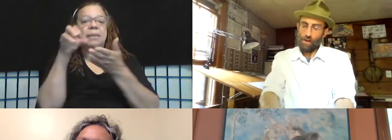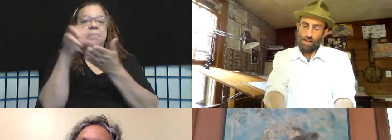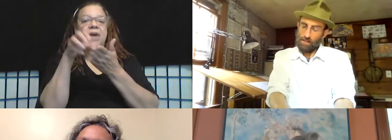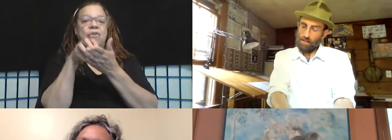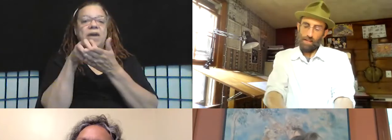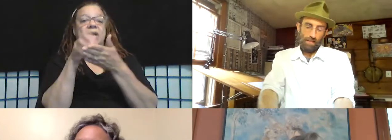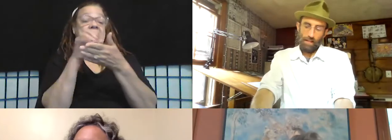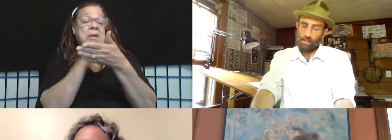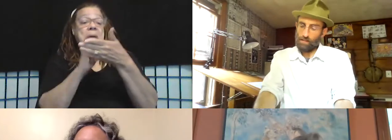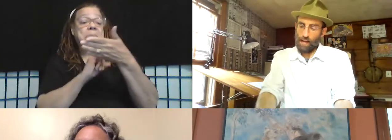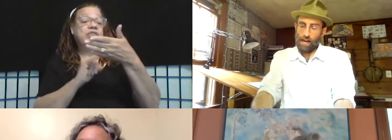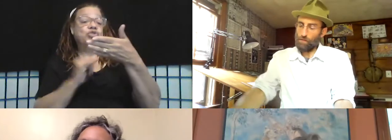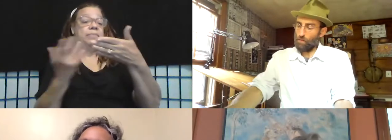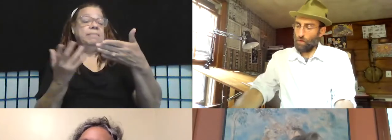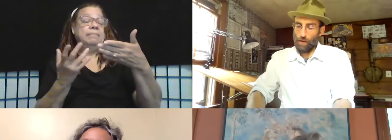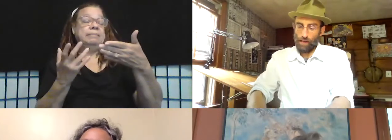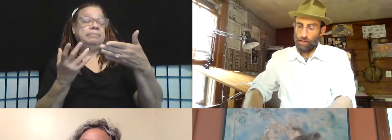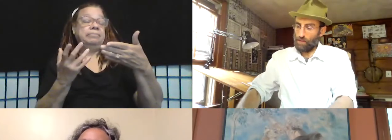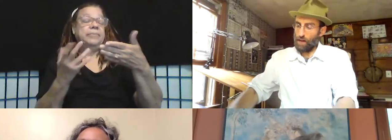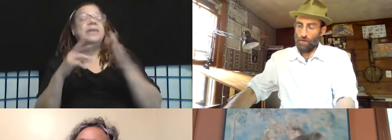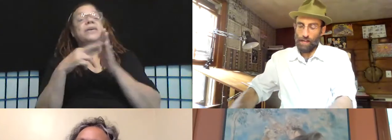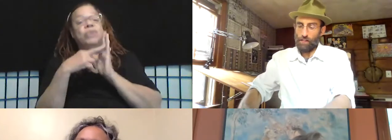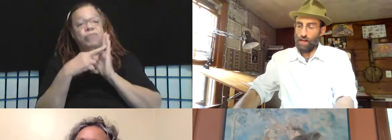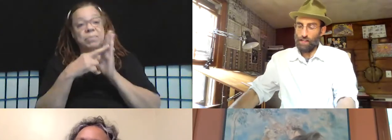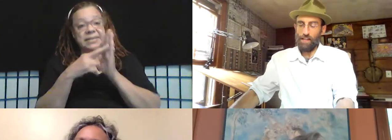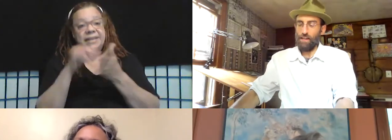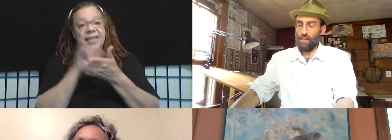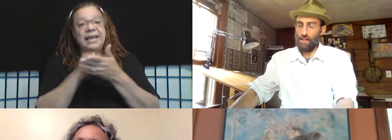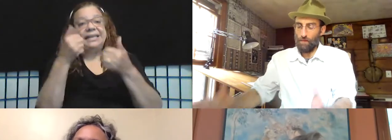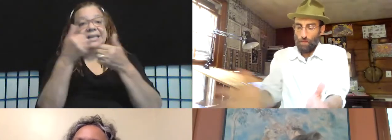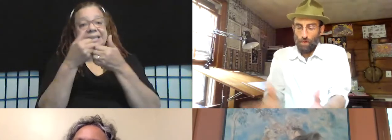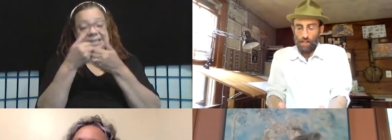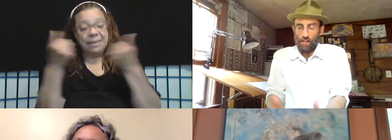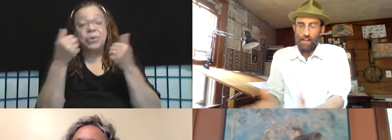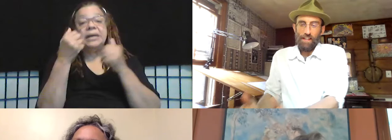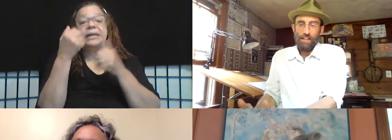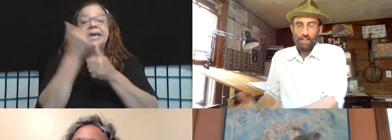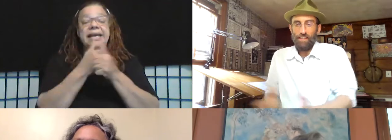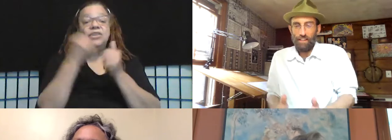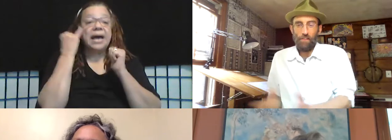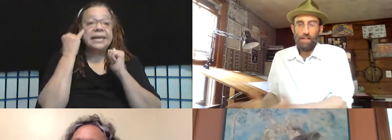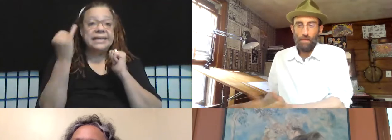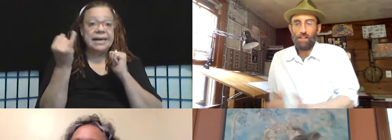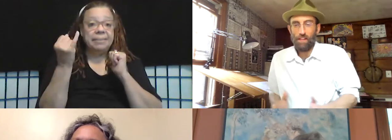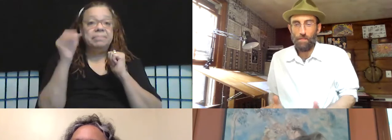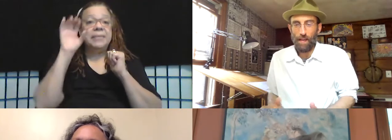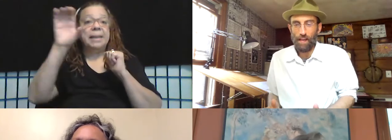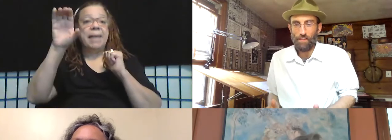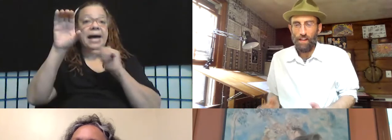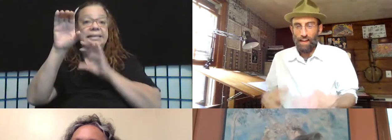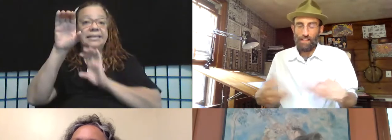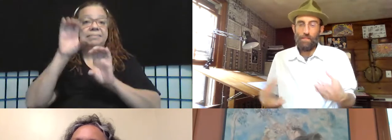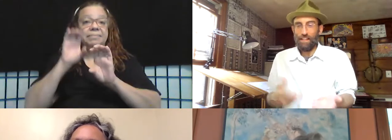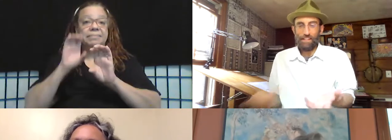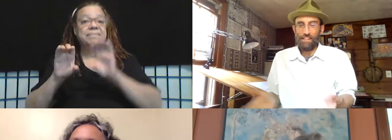let's just draw a slash where we could separate each idea, and then we'll put each idea, in a box on the